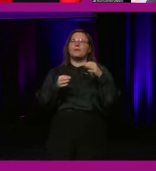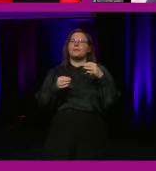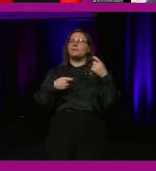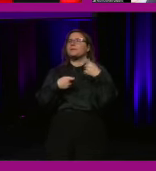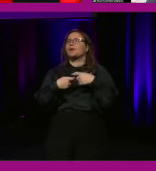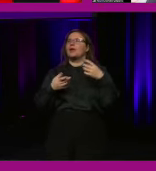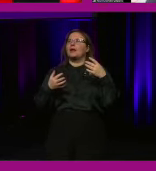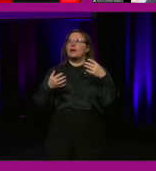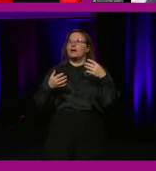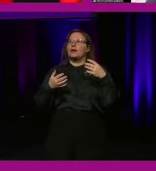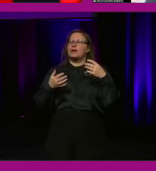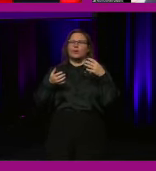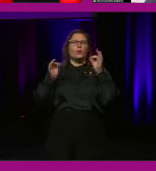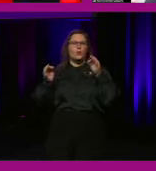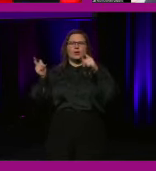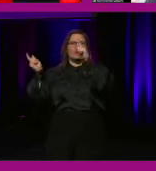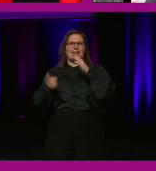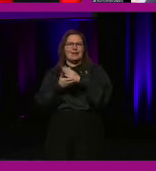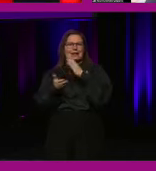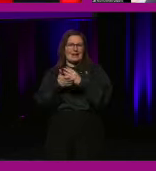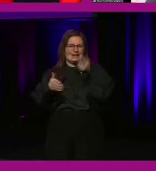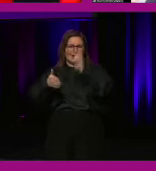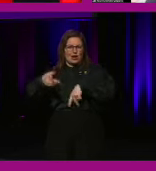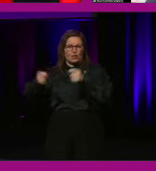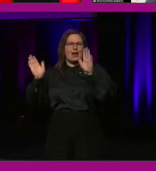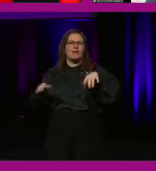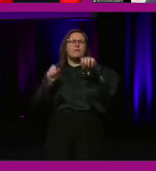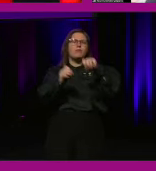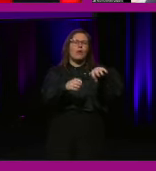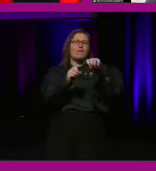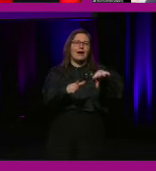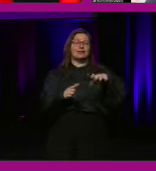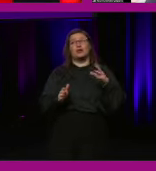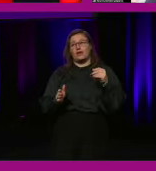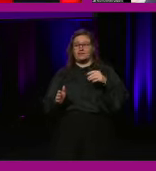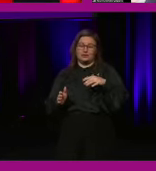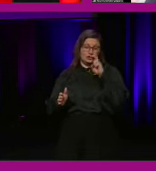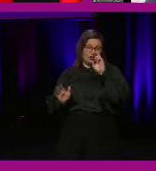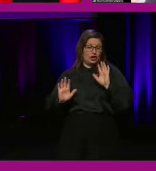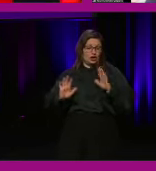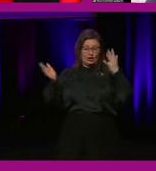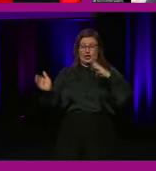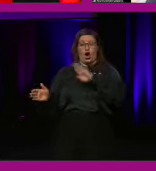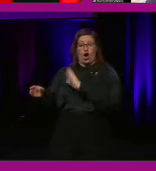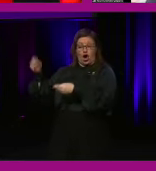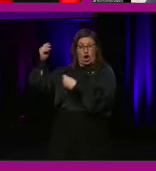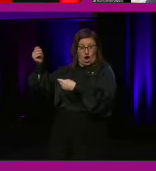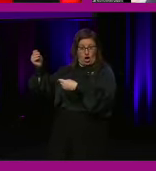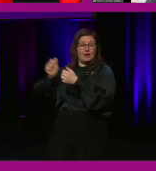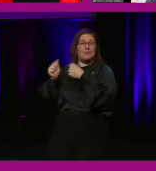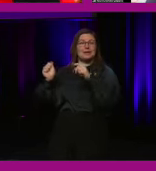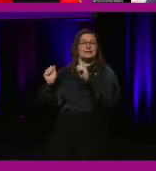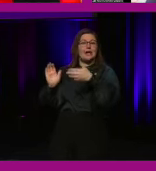about the impact of human rights declaration, because clearly we had the declaration, but nothing much had